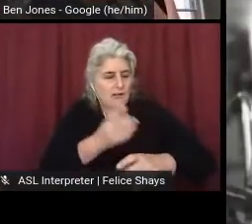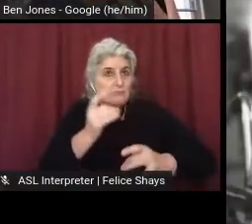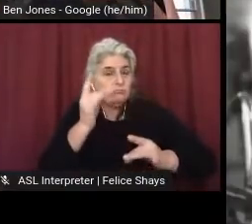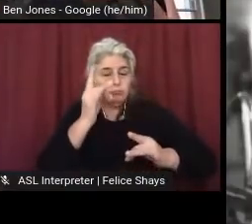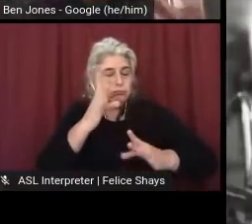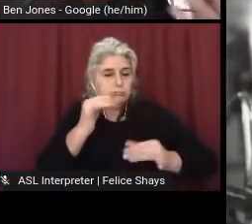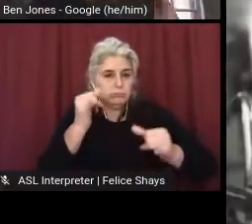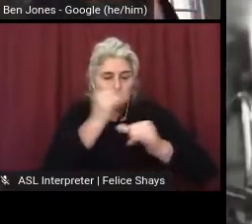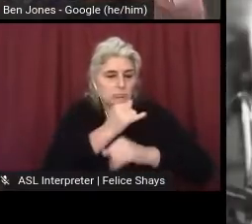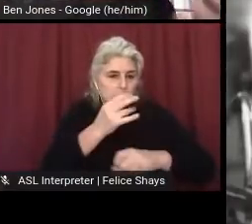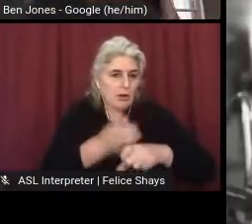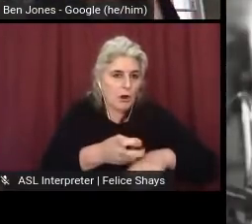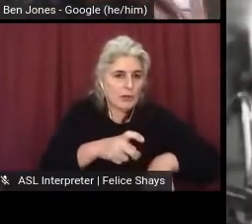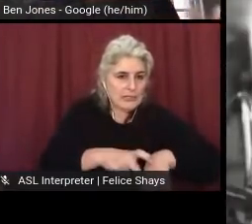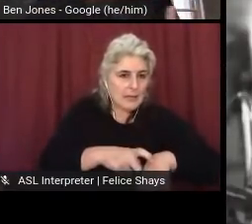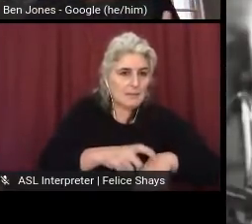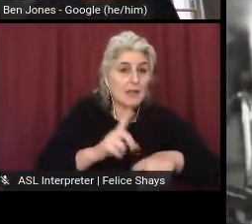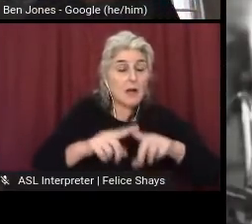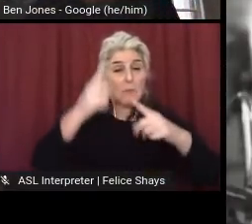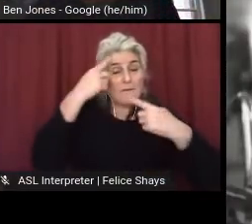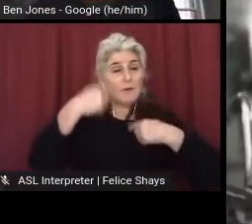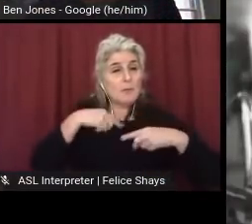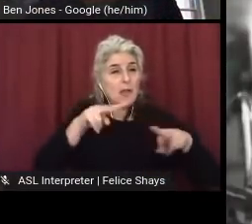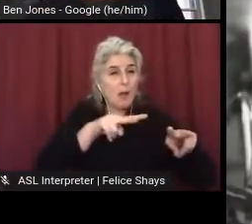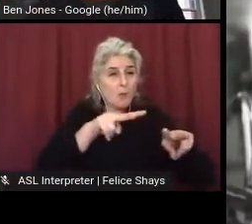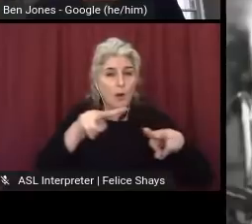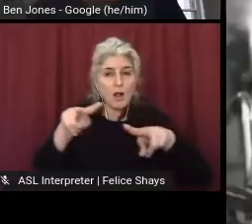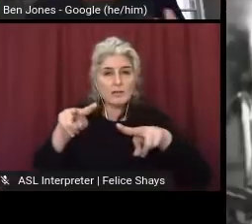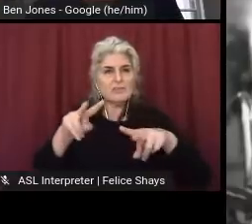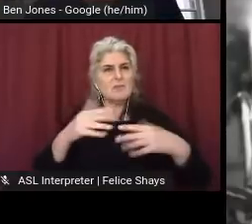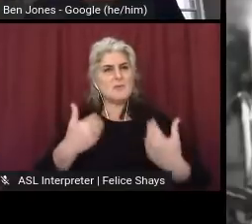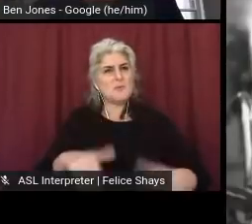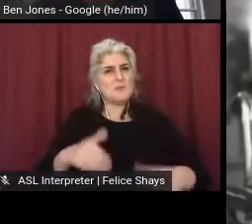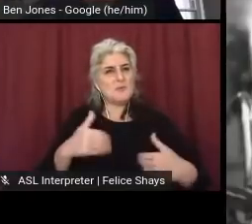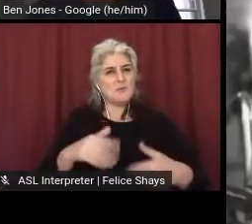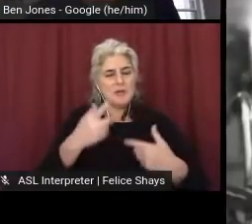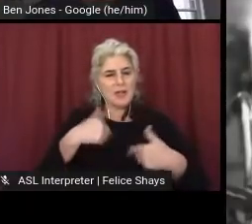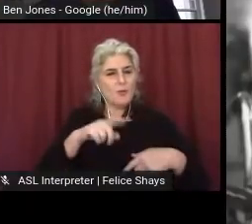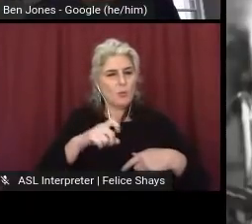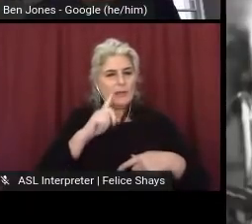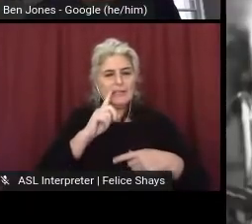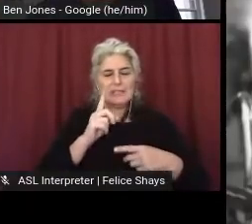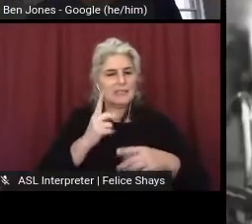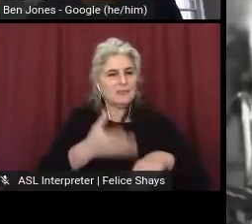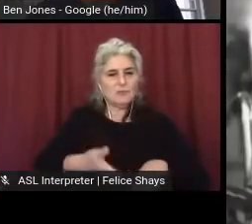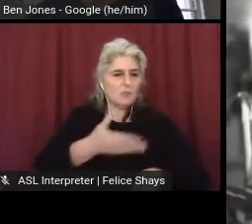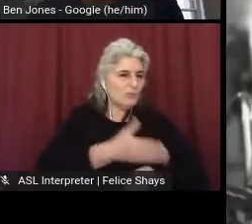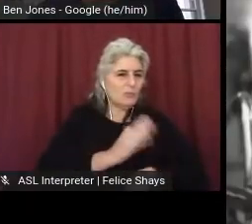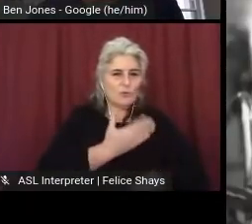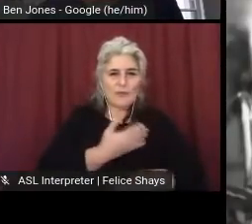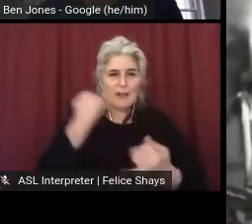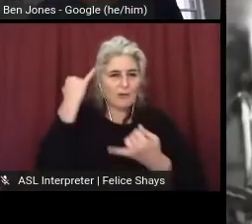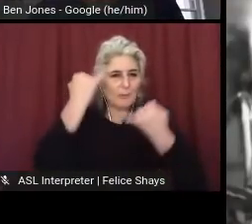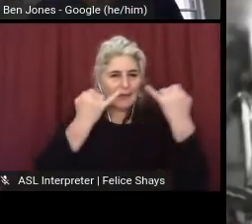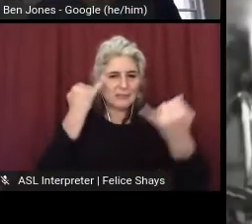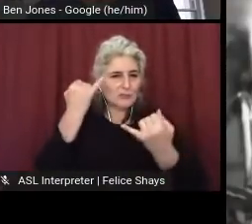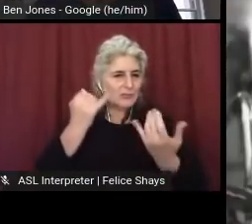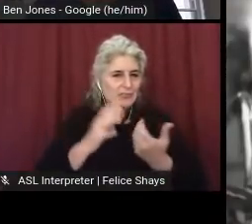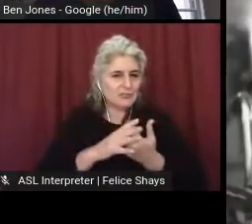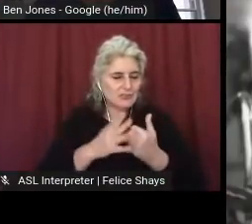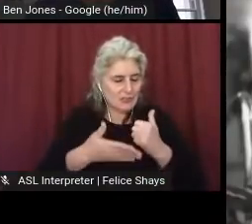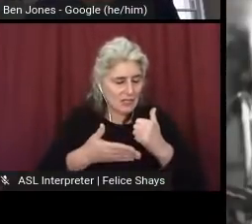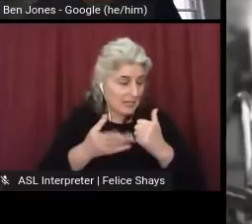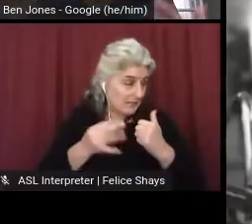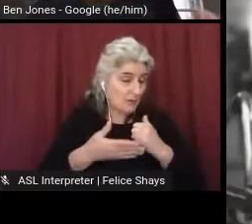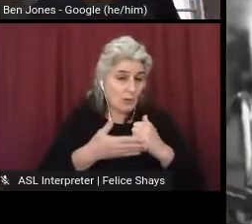showed this combination of data and imagination that we all need if we're gonna help our organizations that we work for